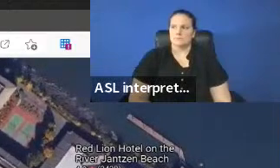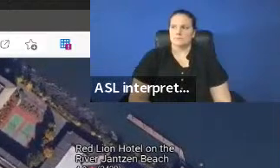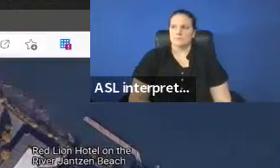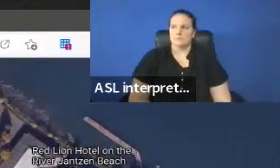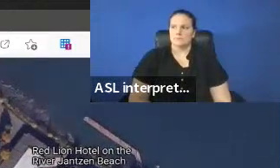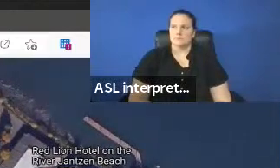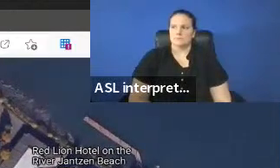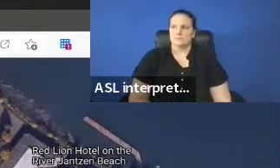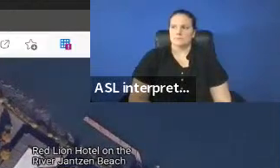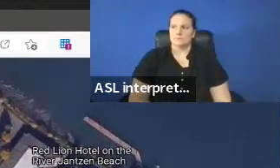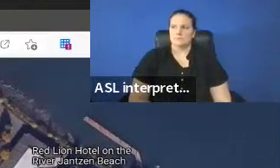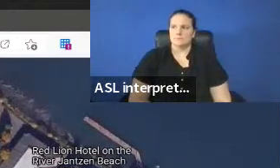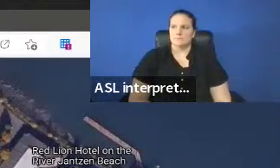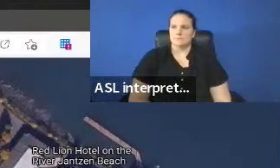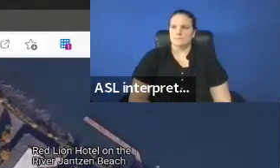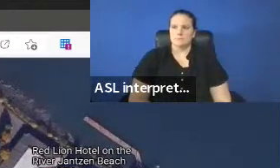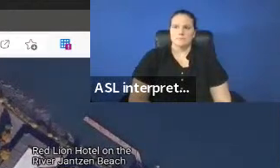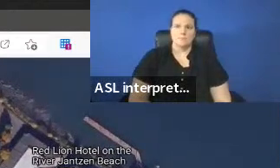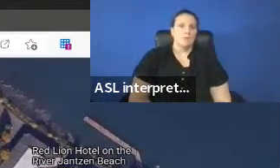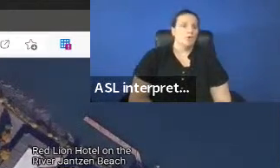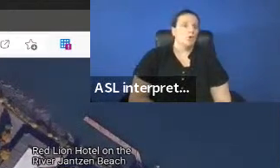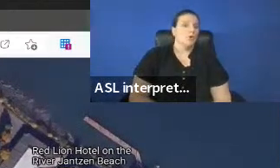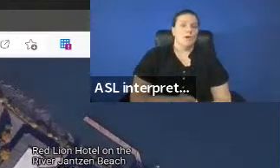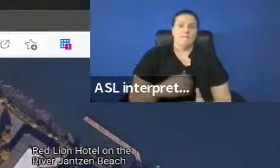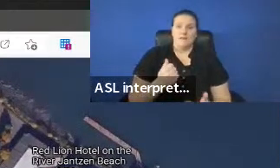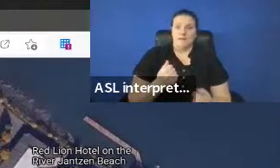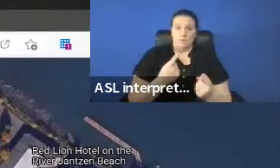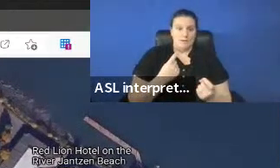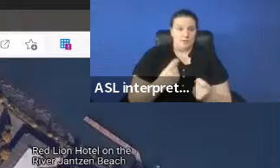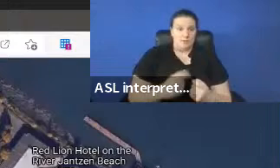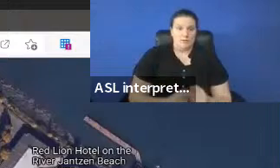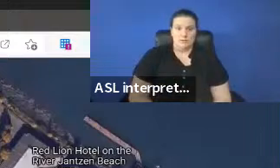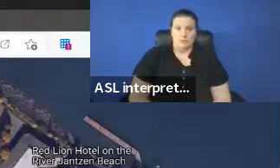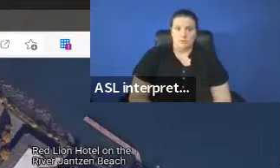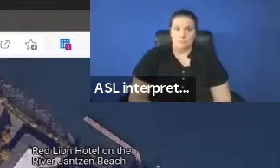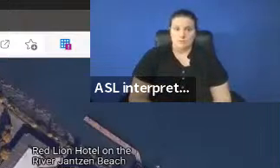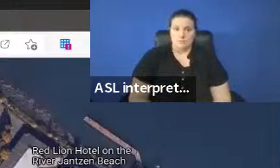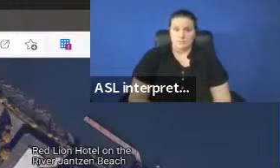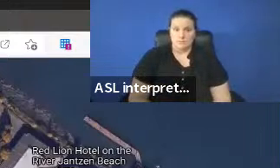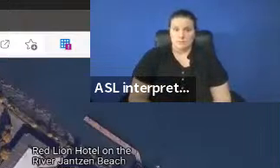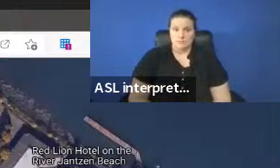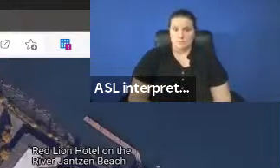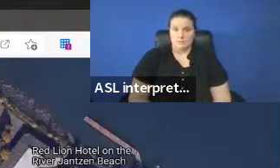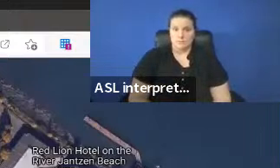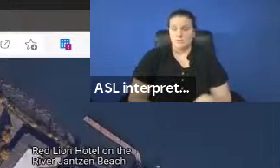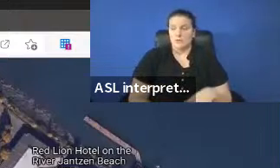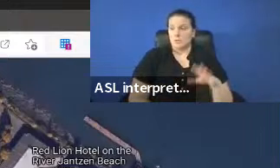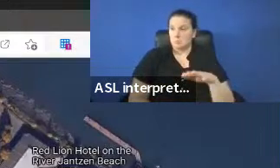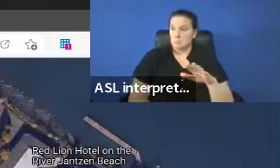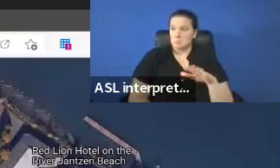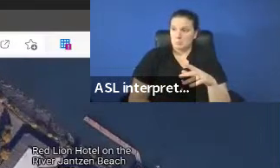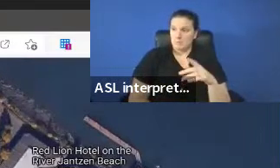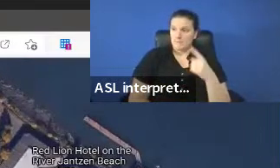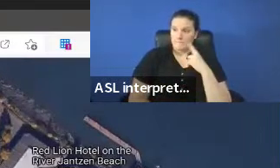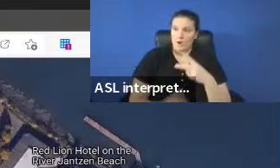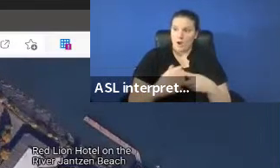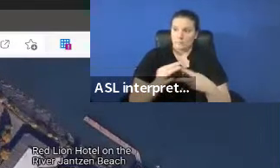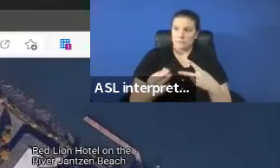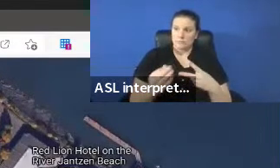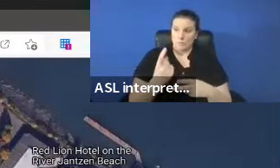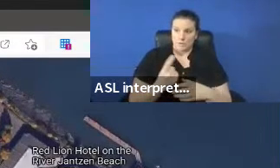Eric. And is there any questions So, on Tom, existing? Okay. Am I correct in saying that for option one,